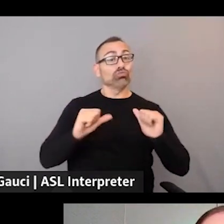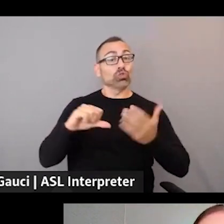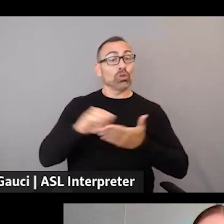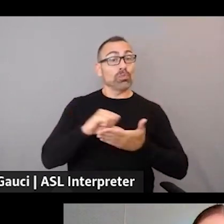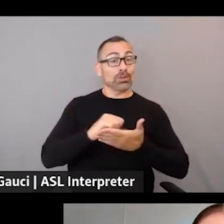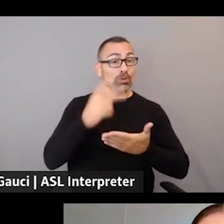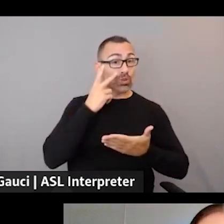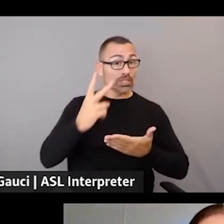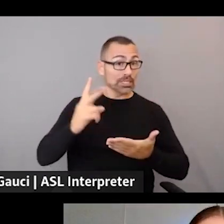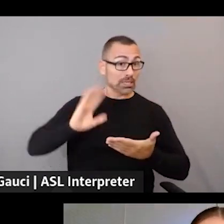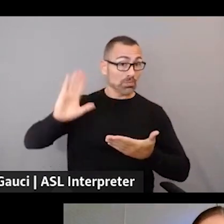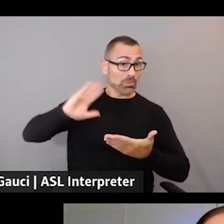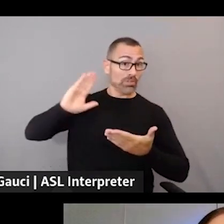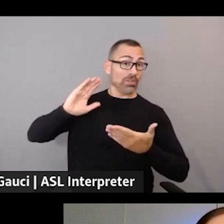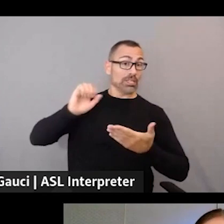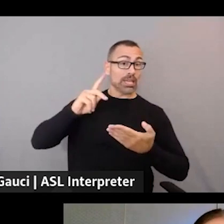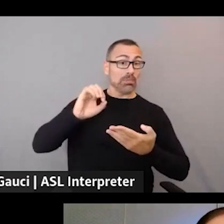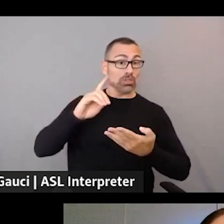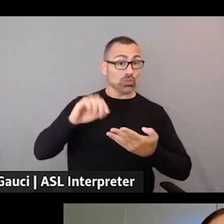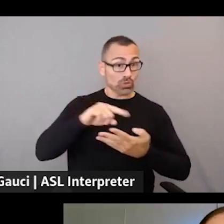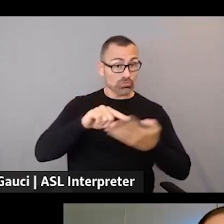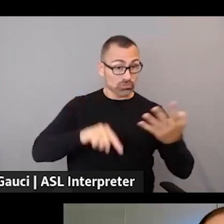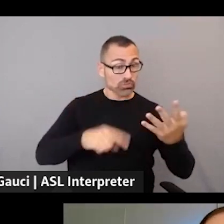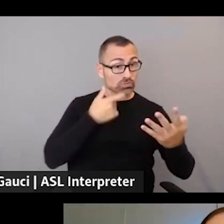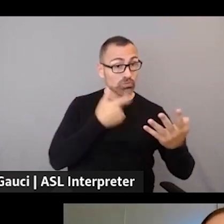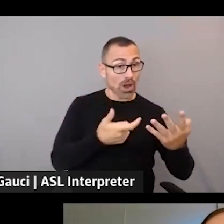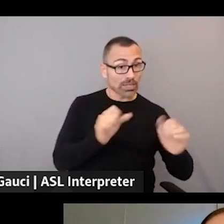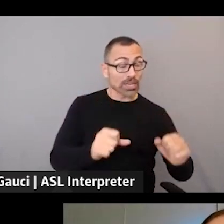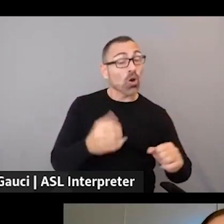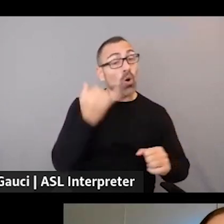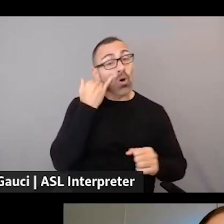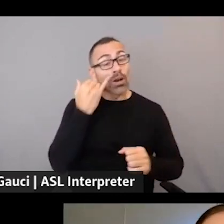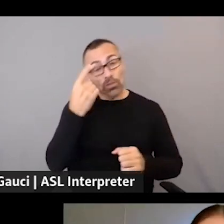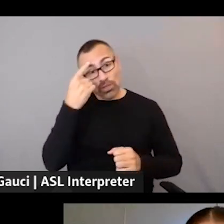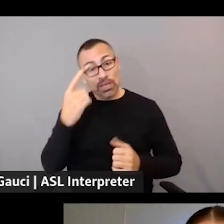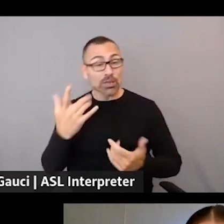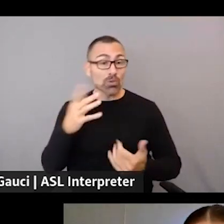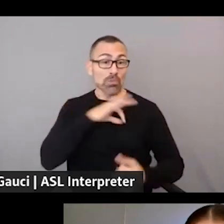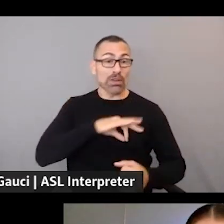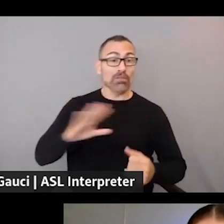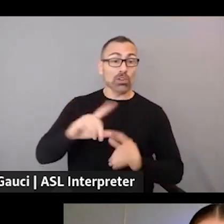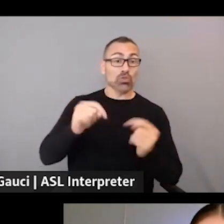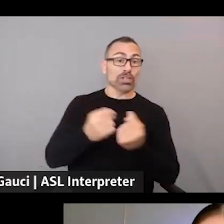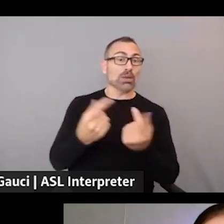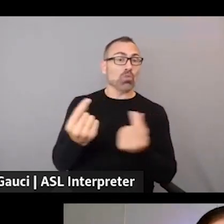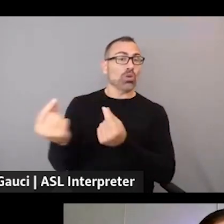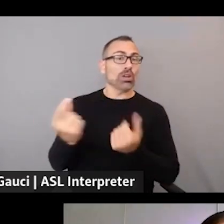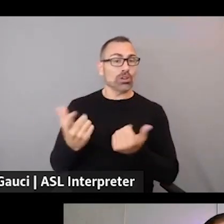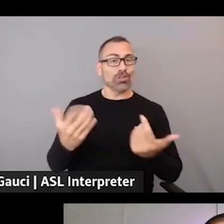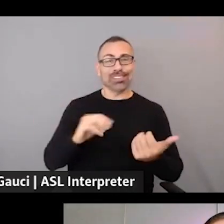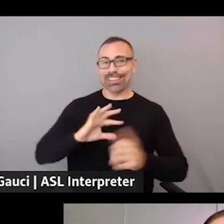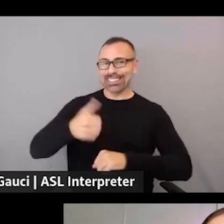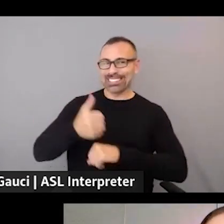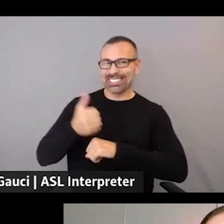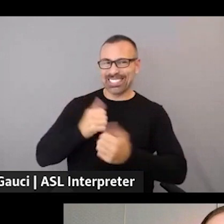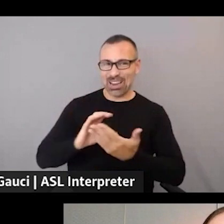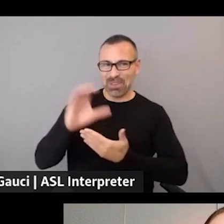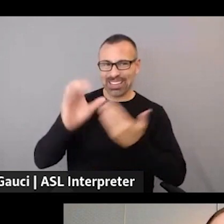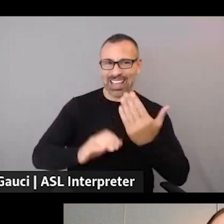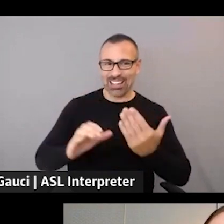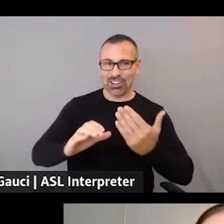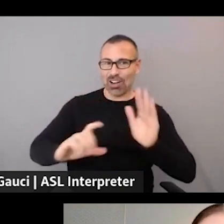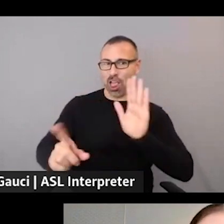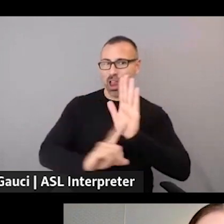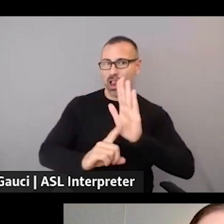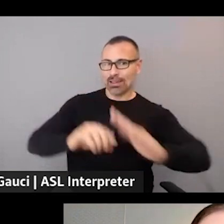they'd be helpful to your team at your organization, send them through. But you can also set a calendar notification for our final episode next week,